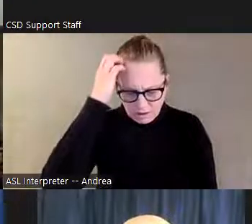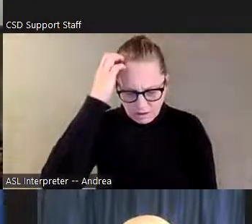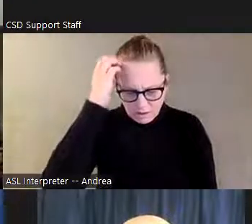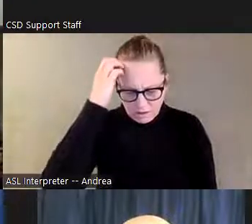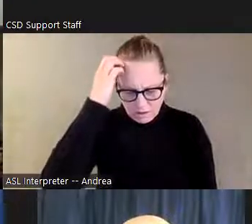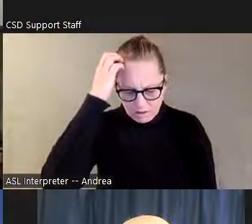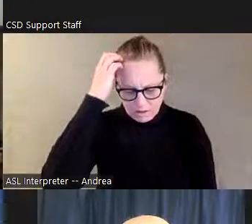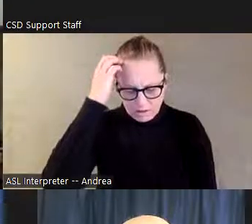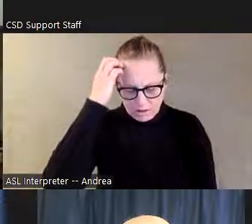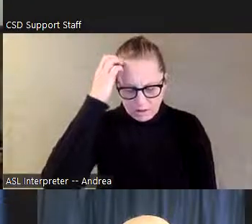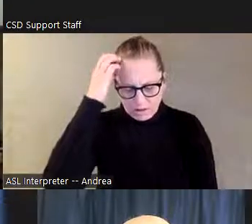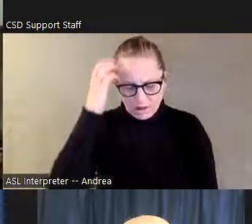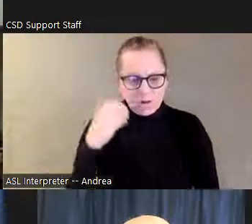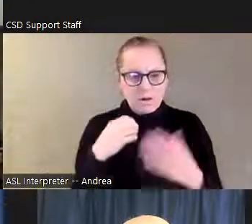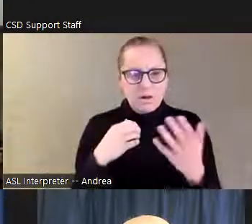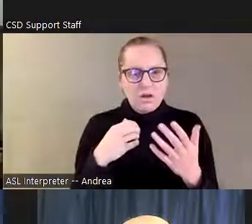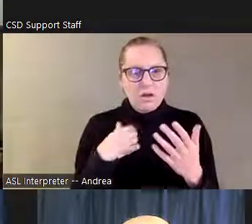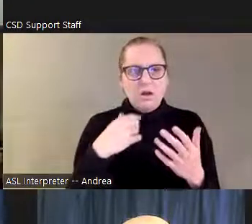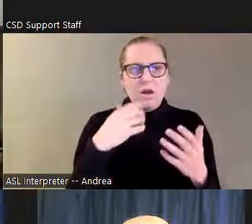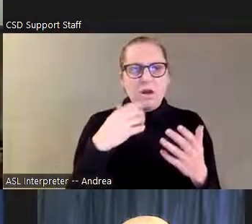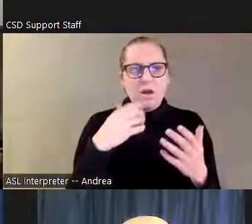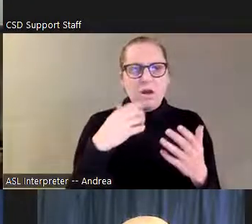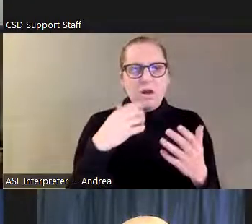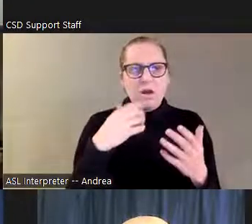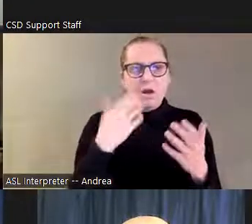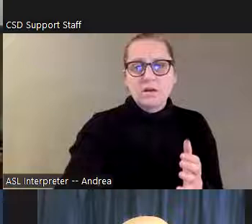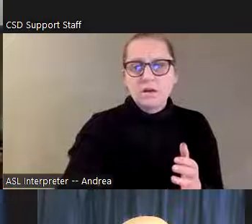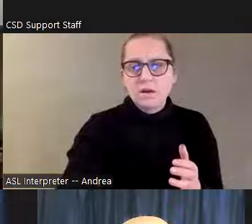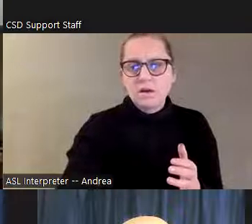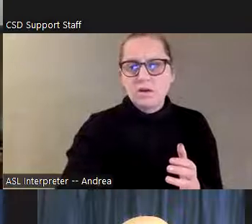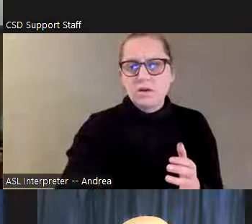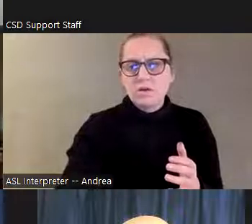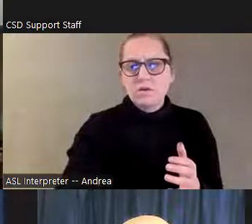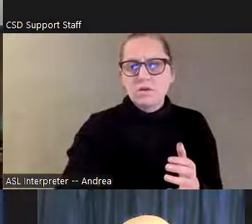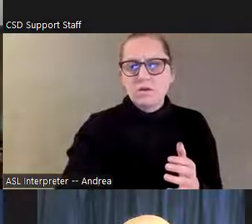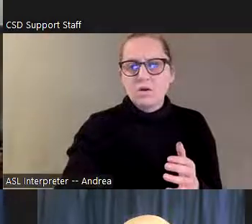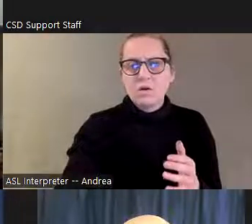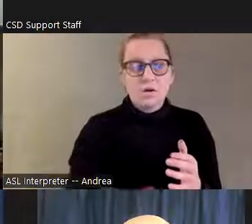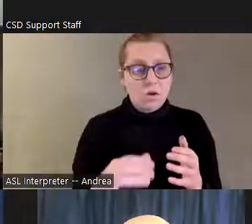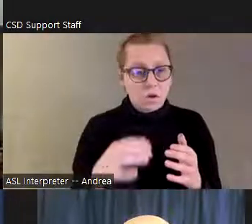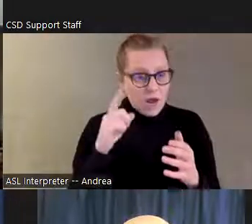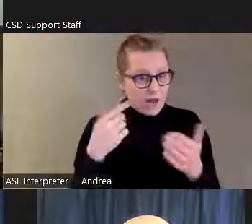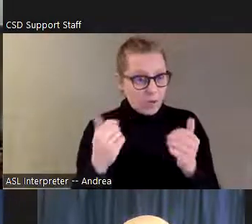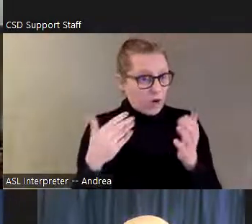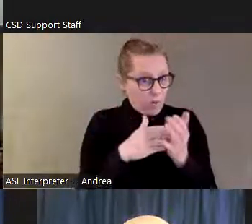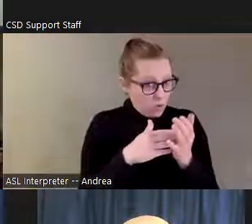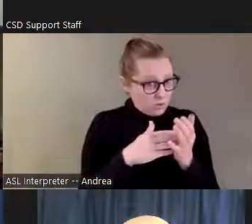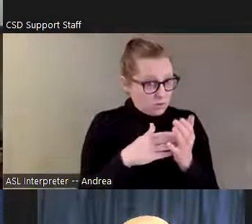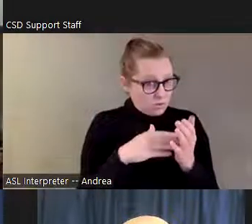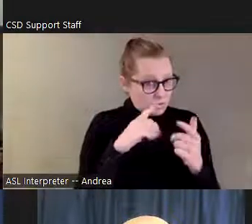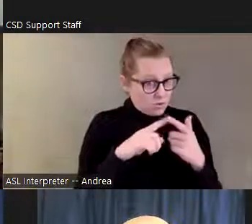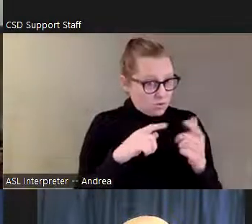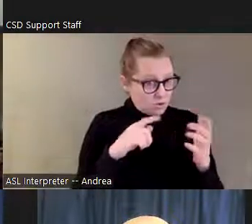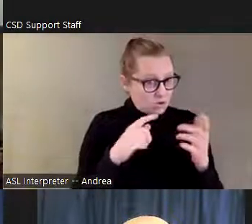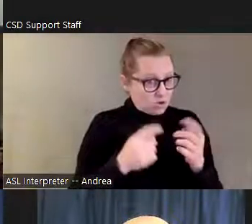So again, wording the question, is there opposition to striking this from the